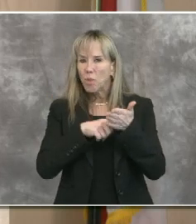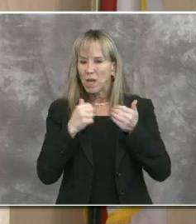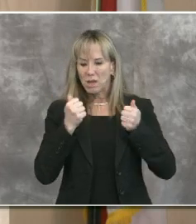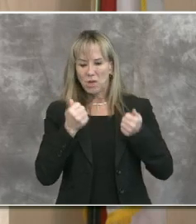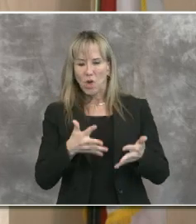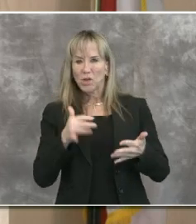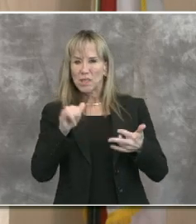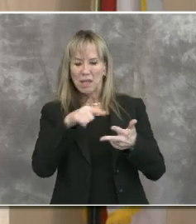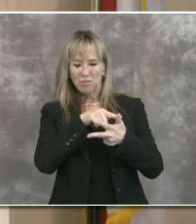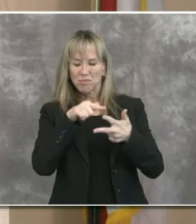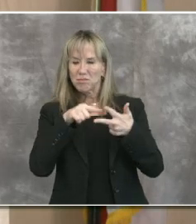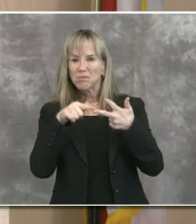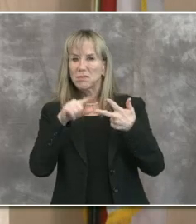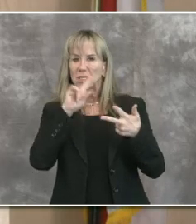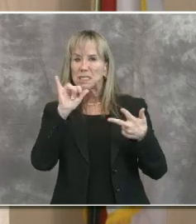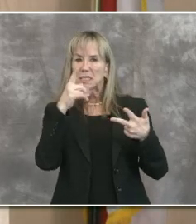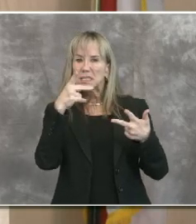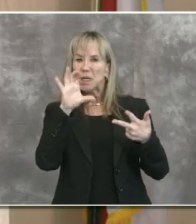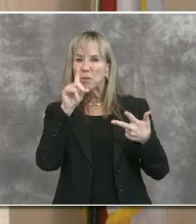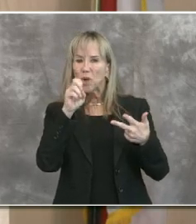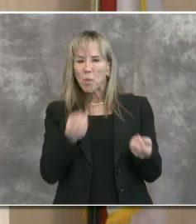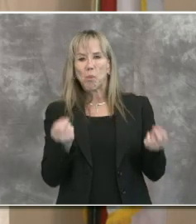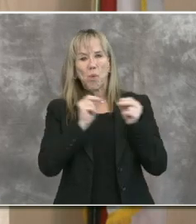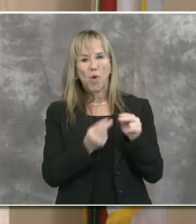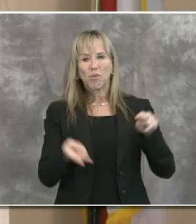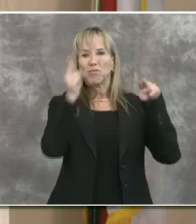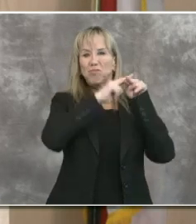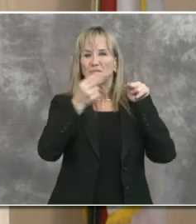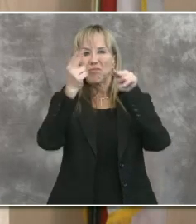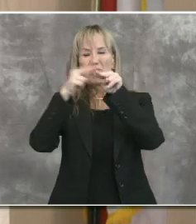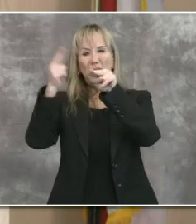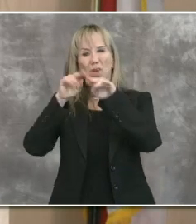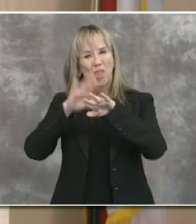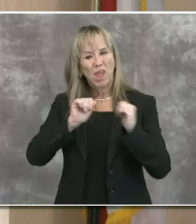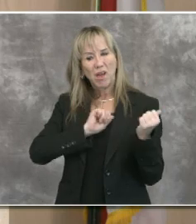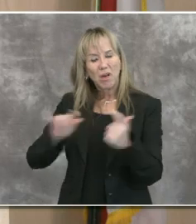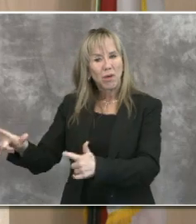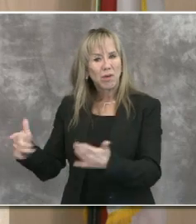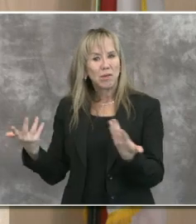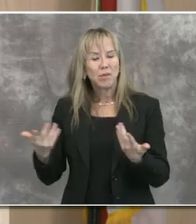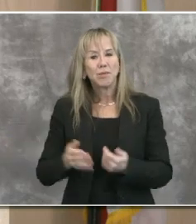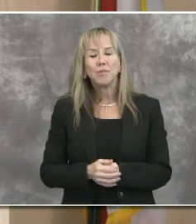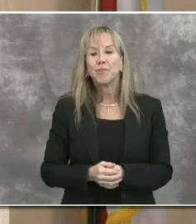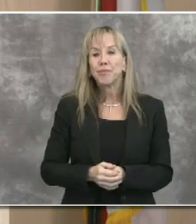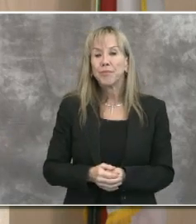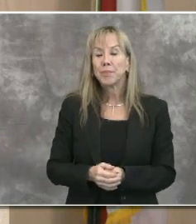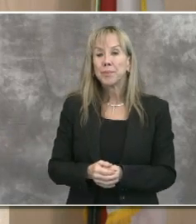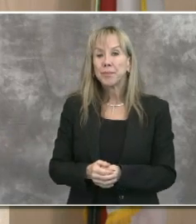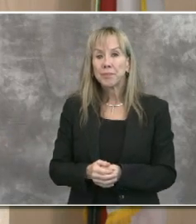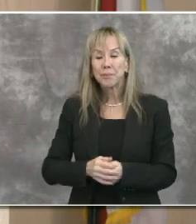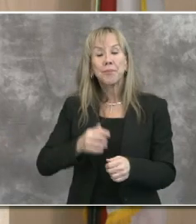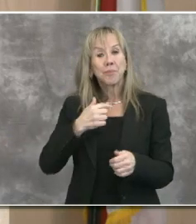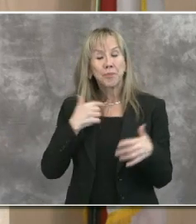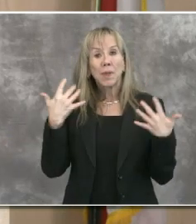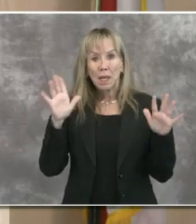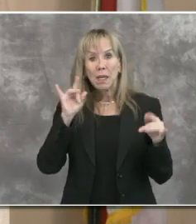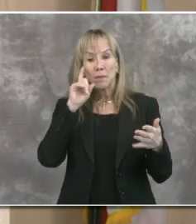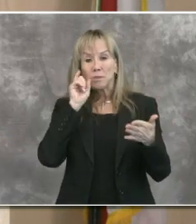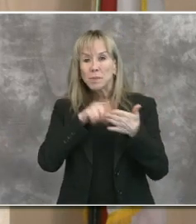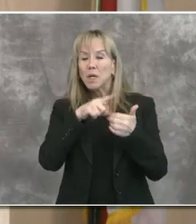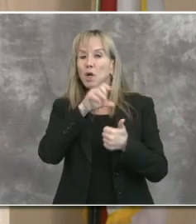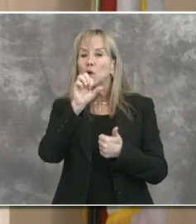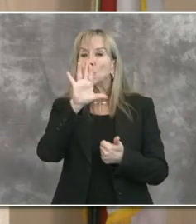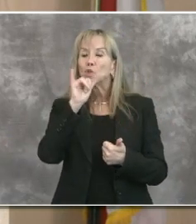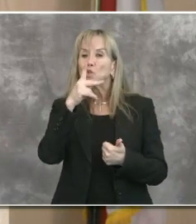zip codes having more cases? Well, I think we have identified that Scripps, Mercy,